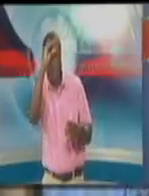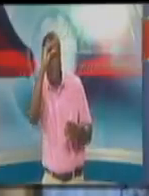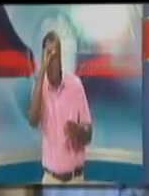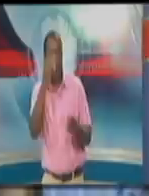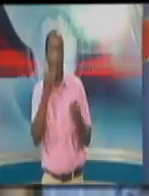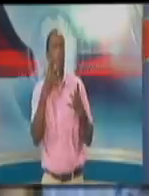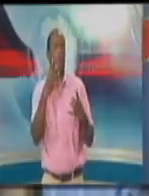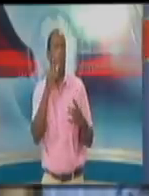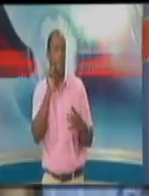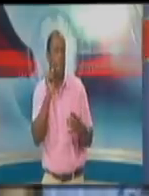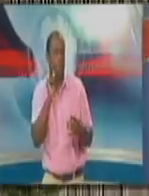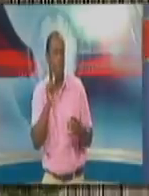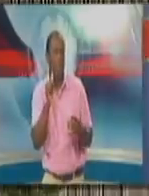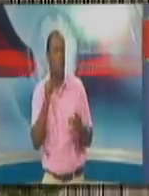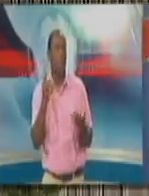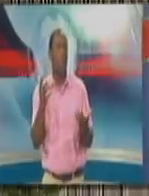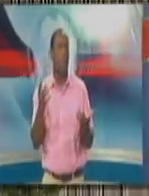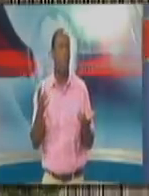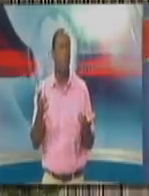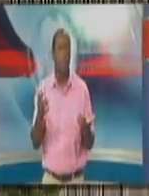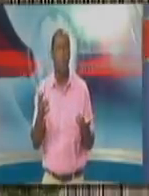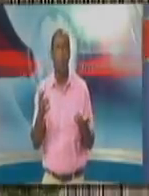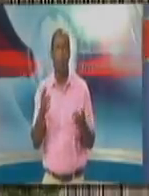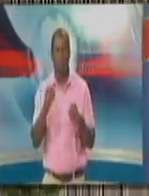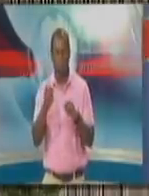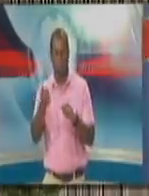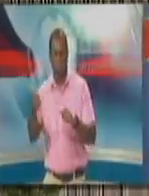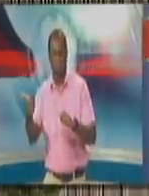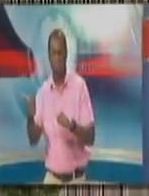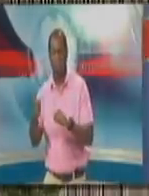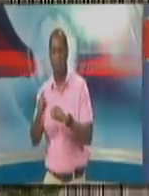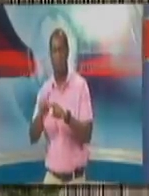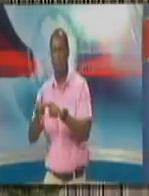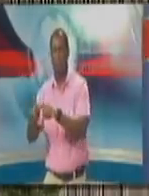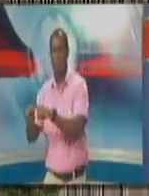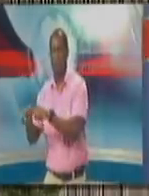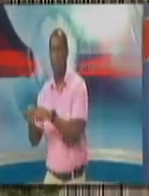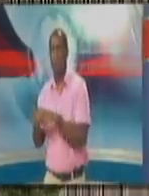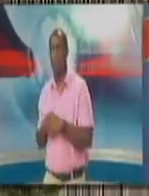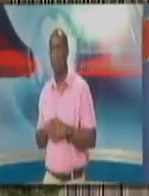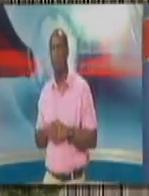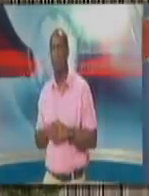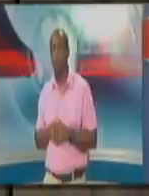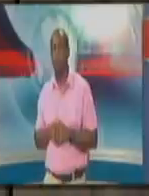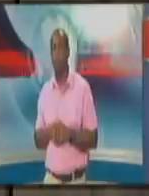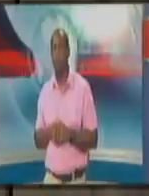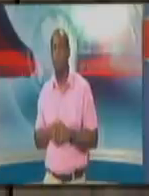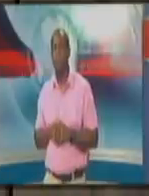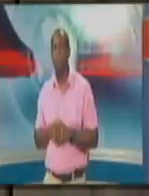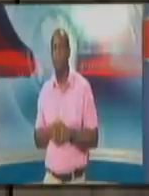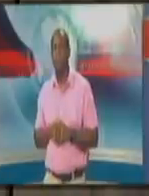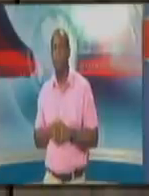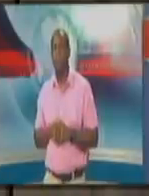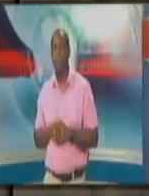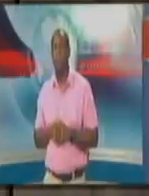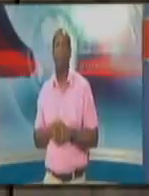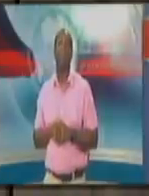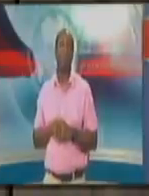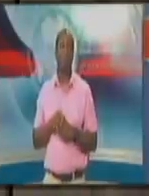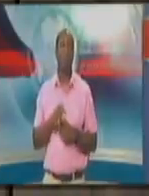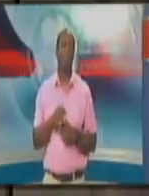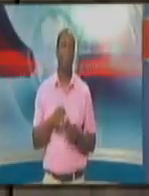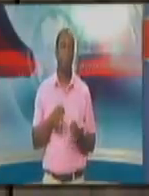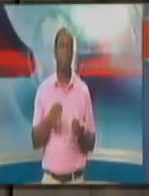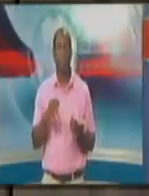for this to be included? Yeah, so if I take my question first. So in terms of the gender, it is something that would have been taken